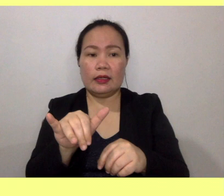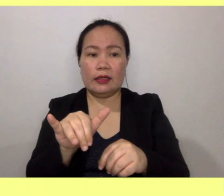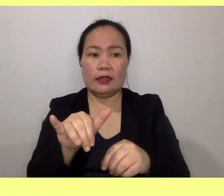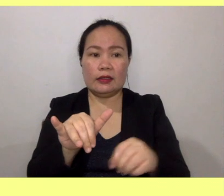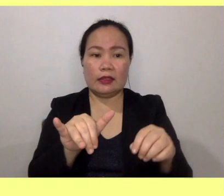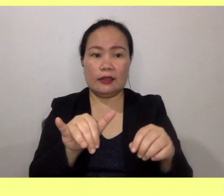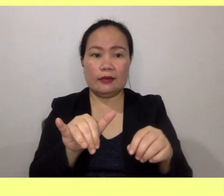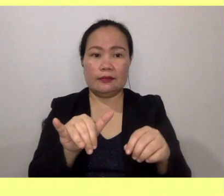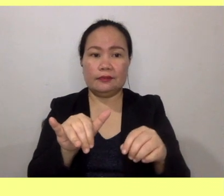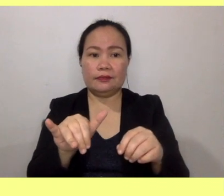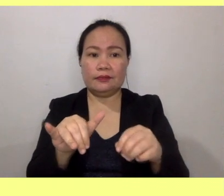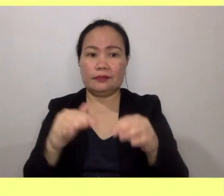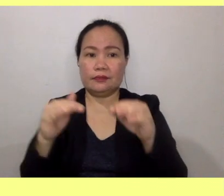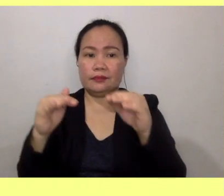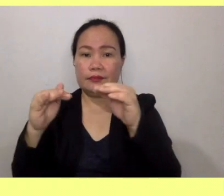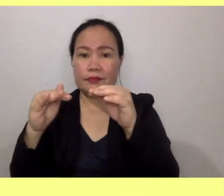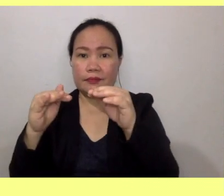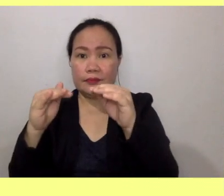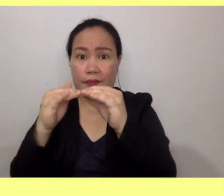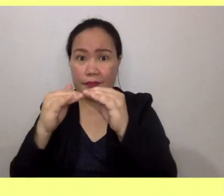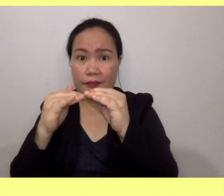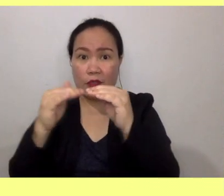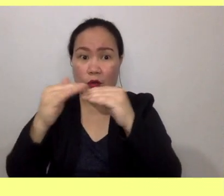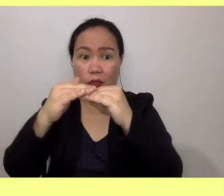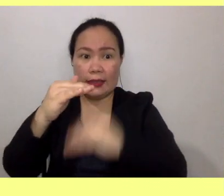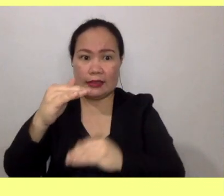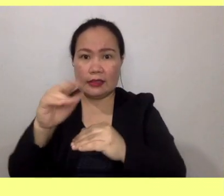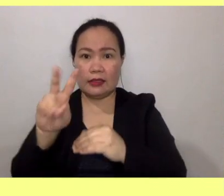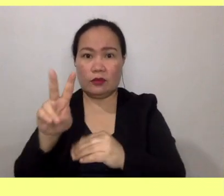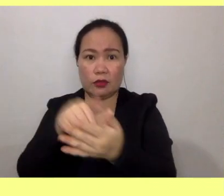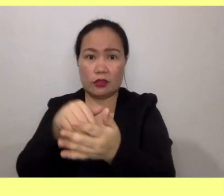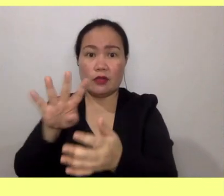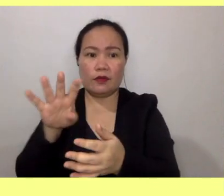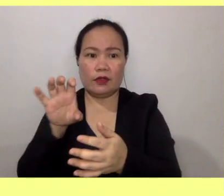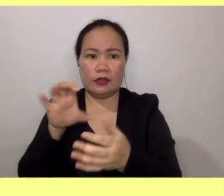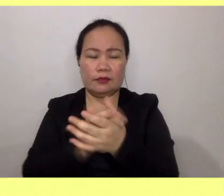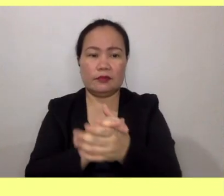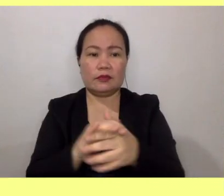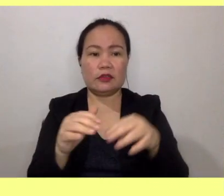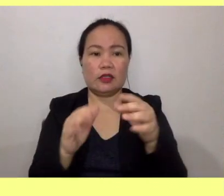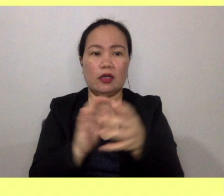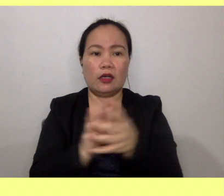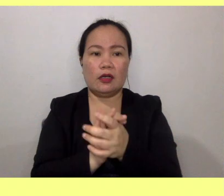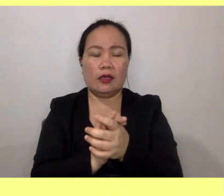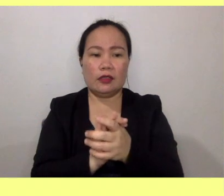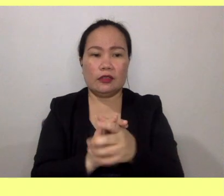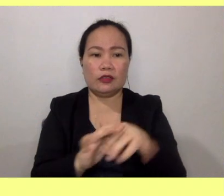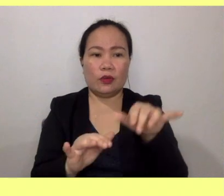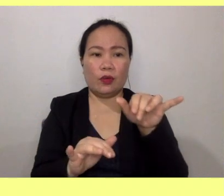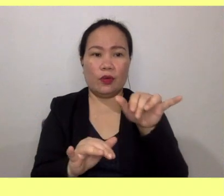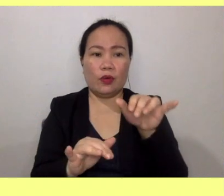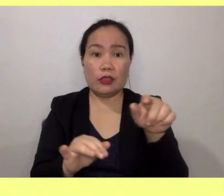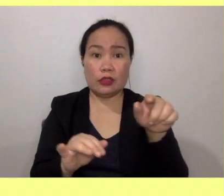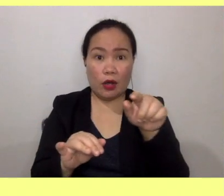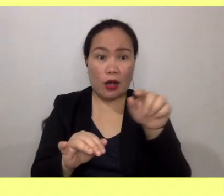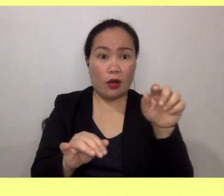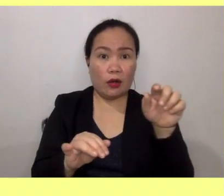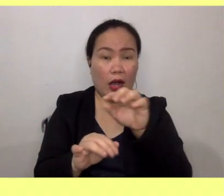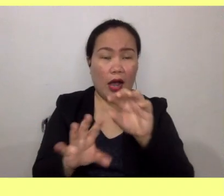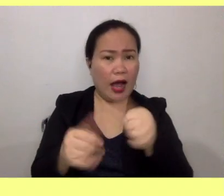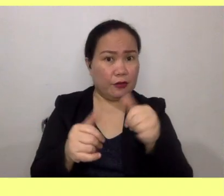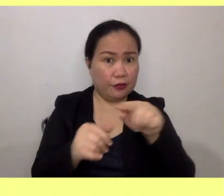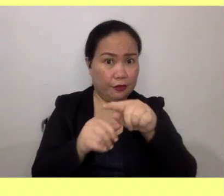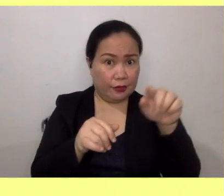120y is less than or equal to 2,400. So, you will have y is less than or equal